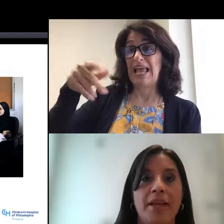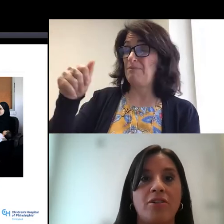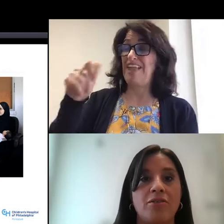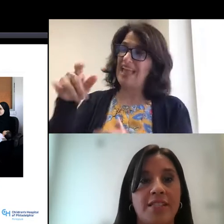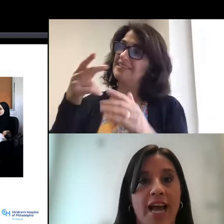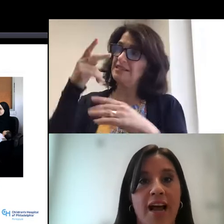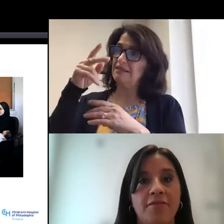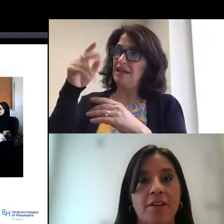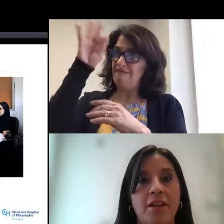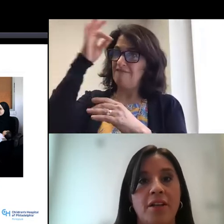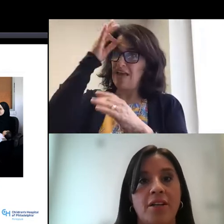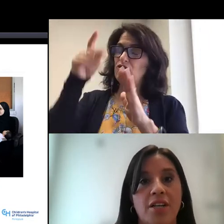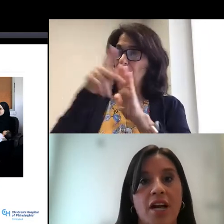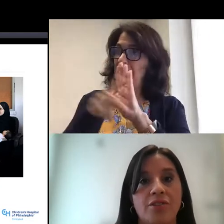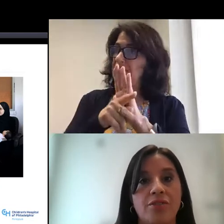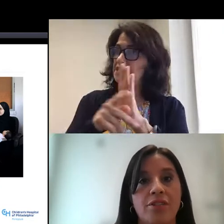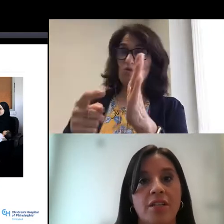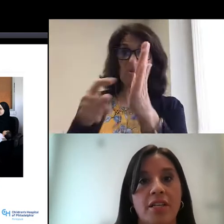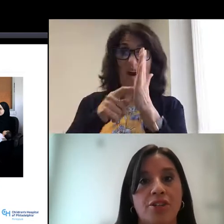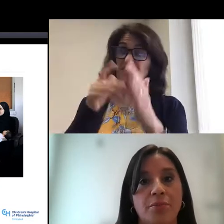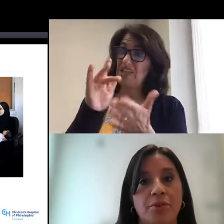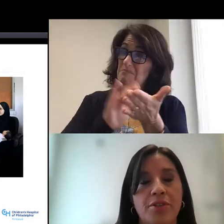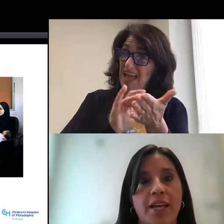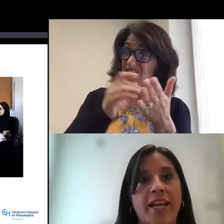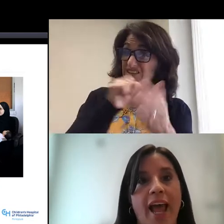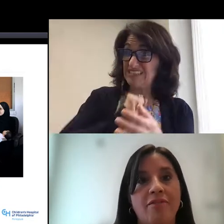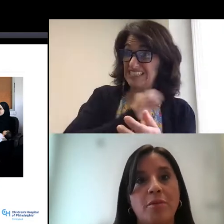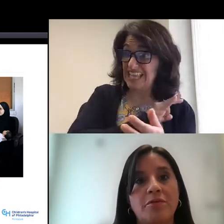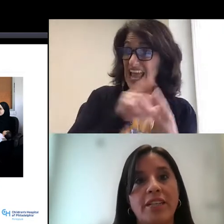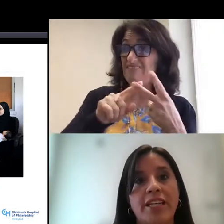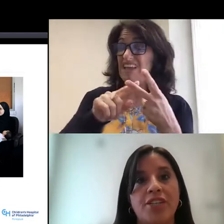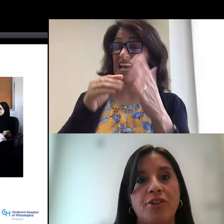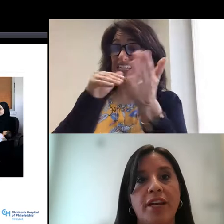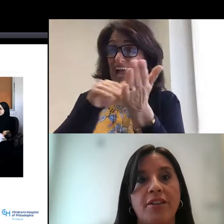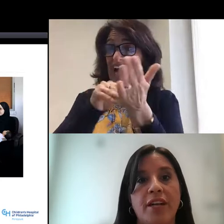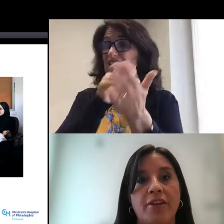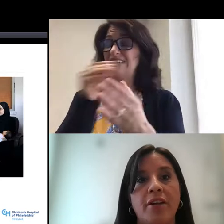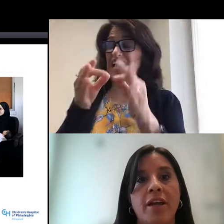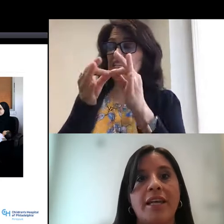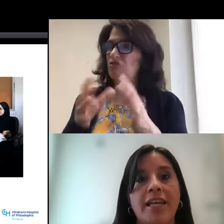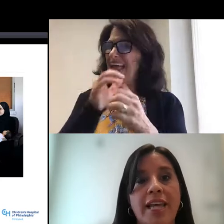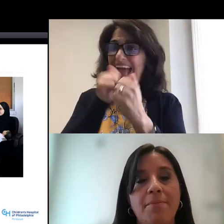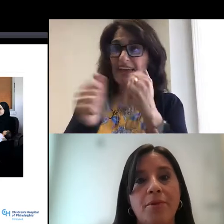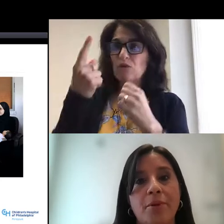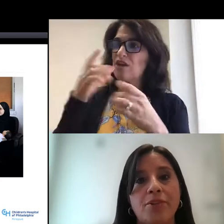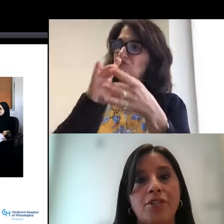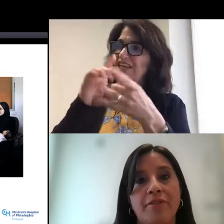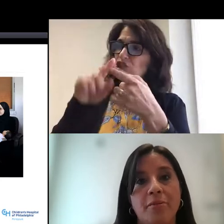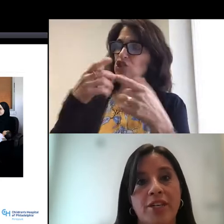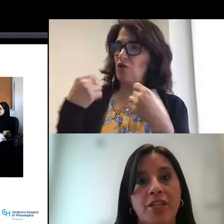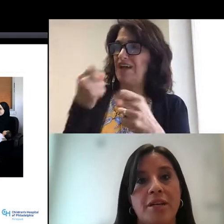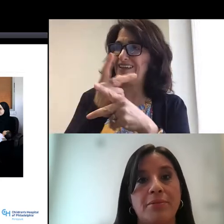that medical staff, doctors, interpreters, and everyone related to your healthcare keep your